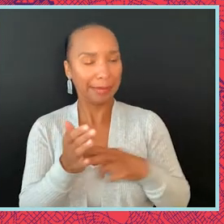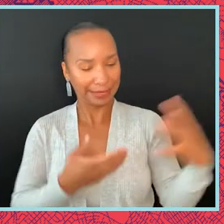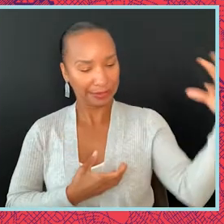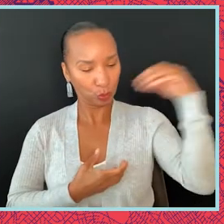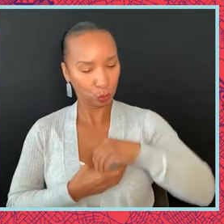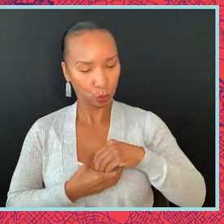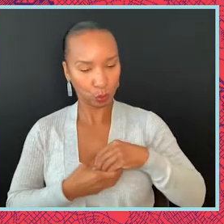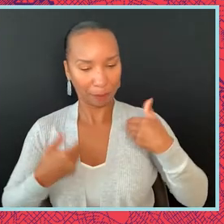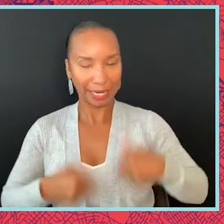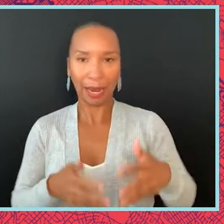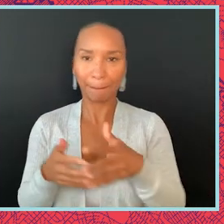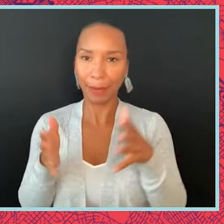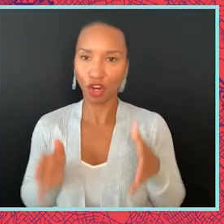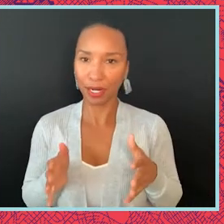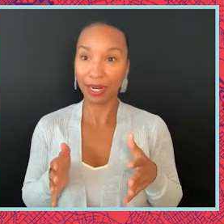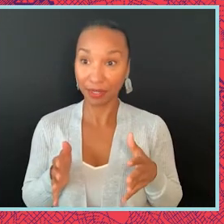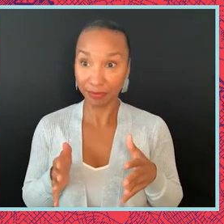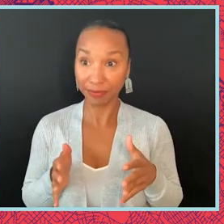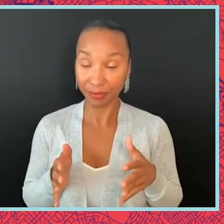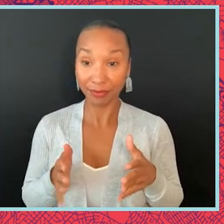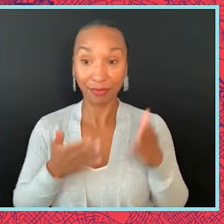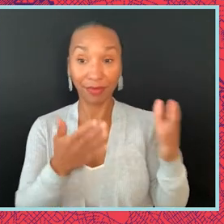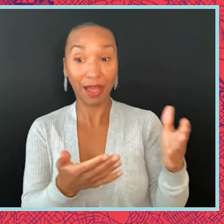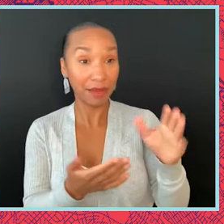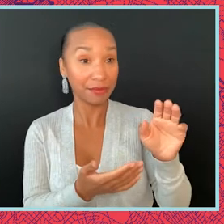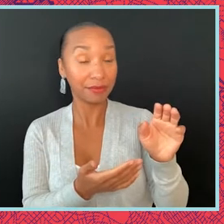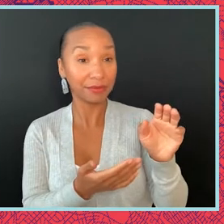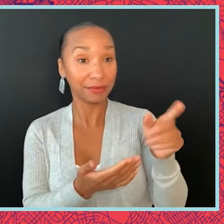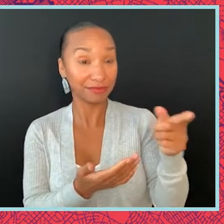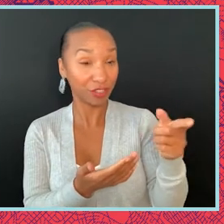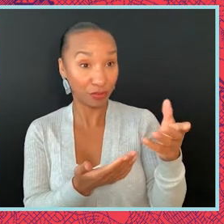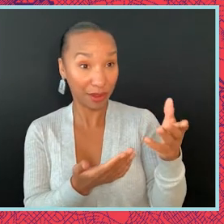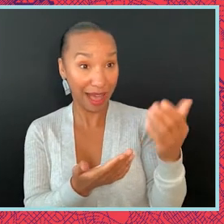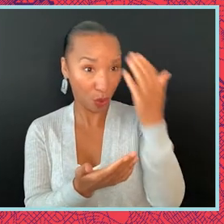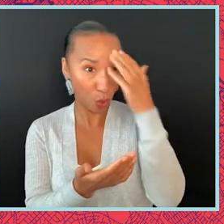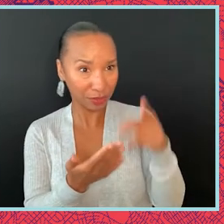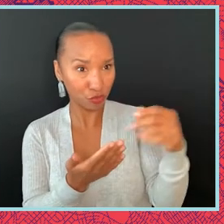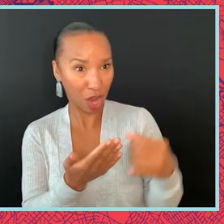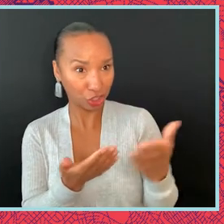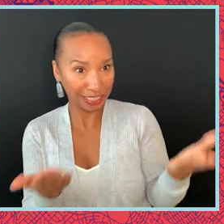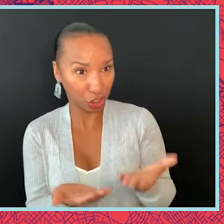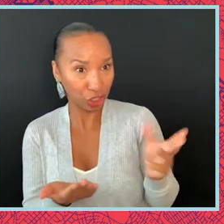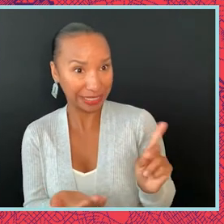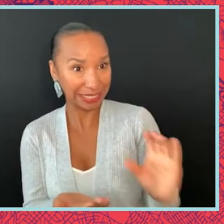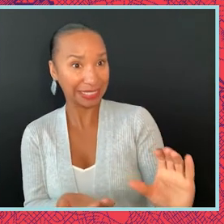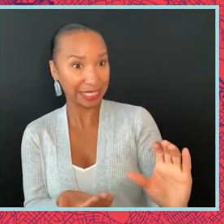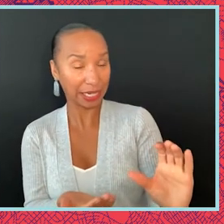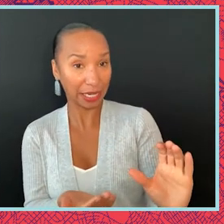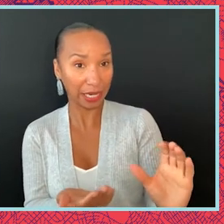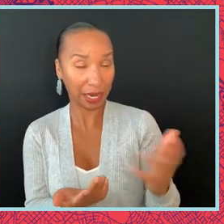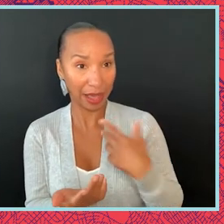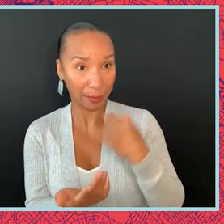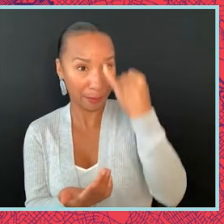American. And, you know, you're doing a project here in the District of Columbia that is just, it's fascinating to me. So I, you